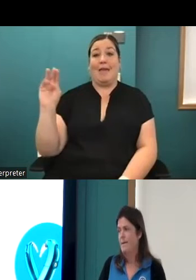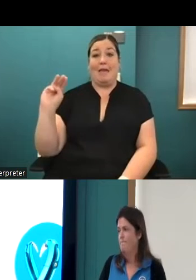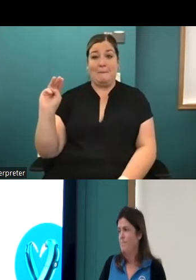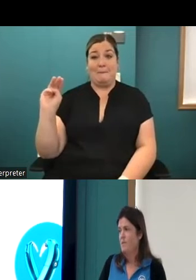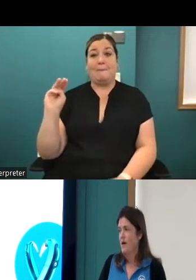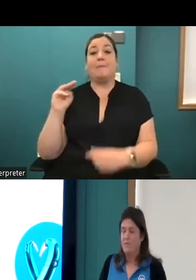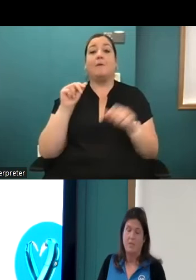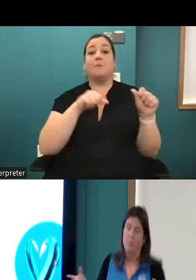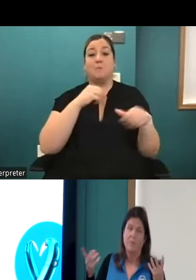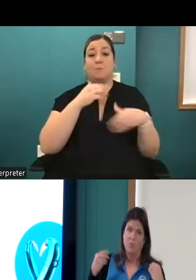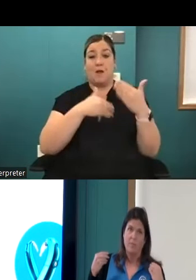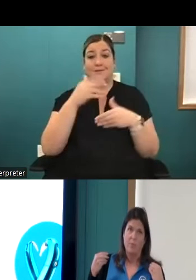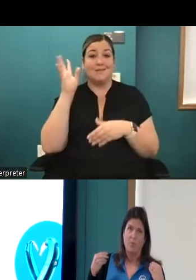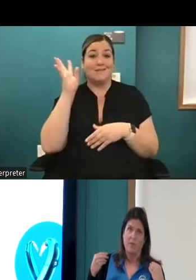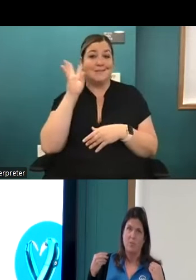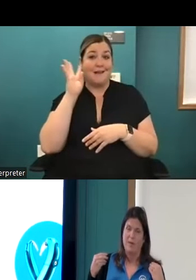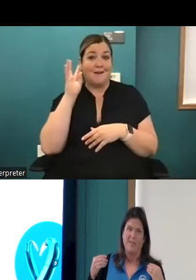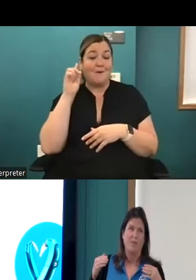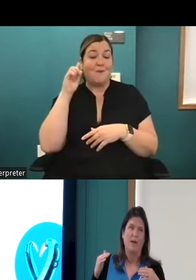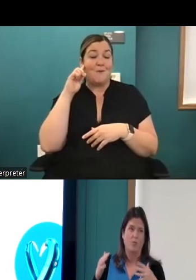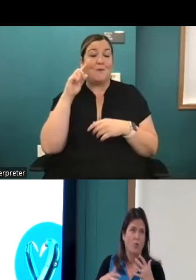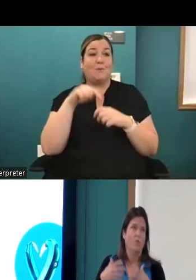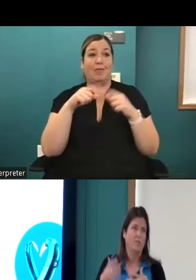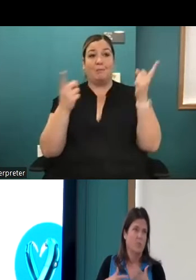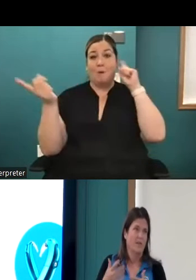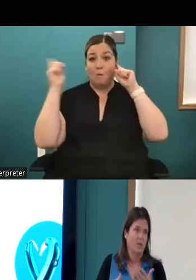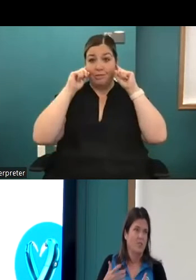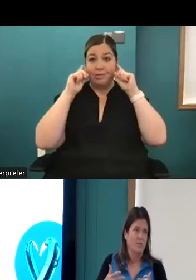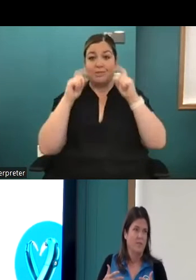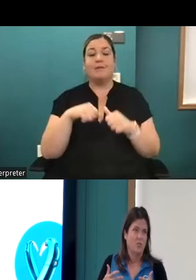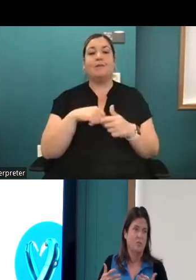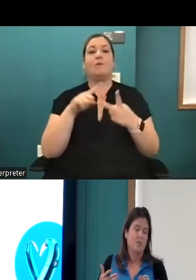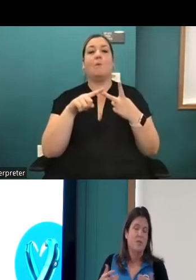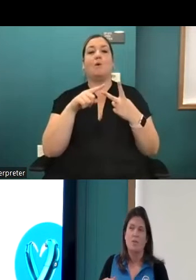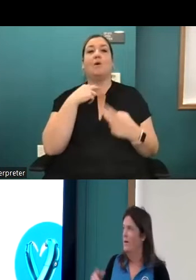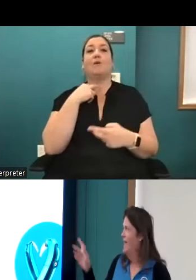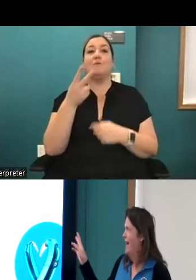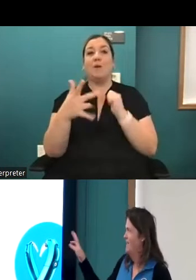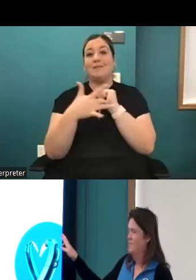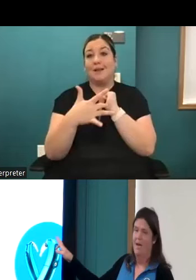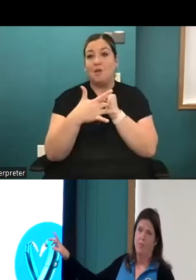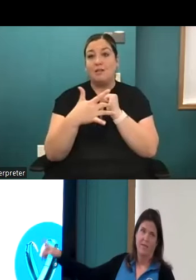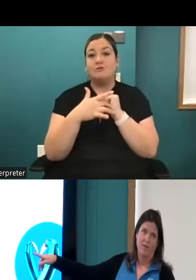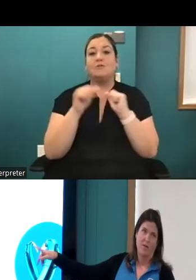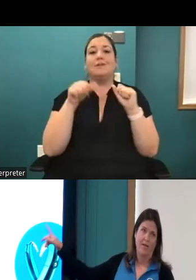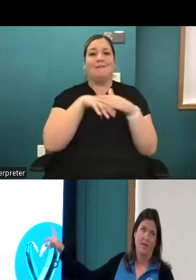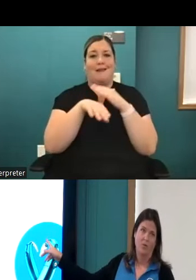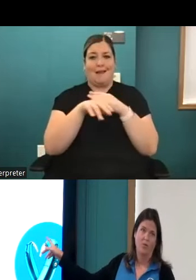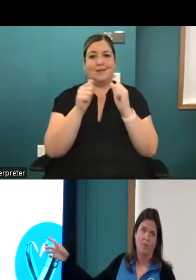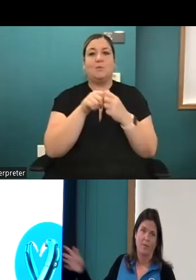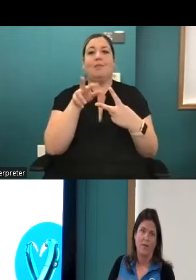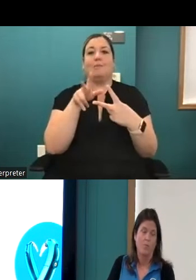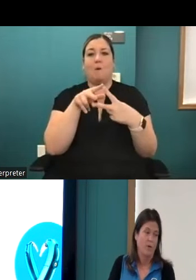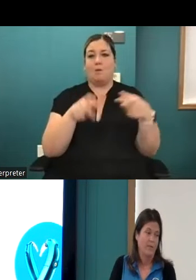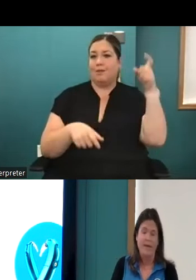ears. Obviously, they'll be able to stream to both ears, but like the binaural voice stream technology features, they'll be able to access that with the hearing aid and